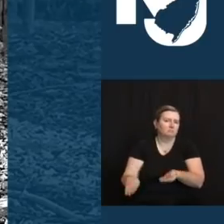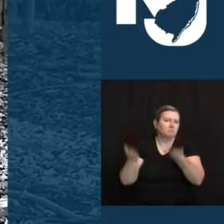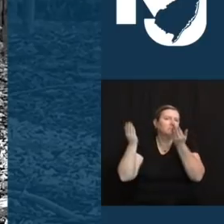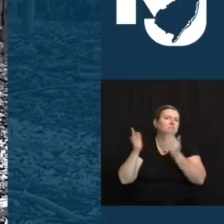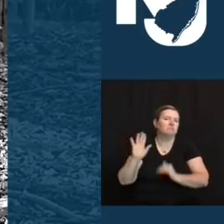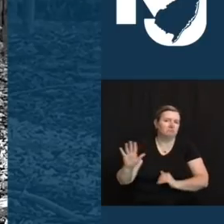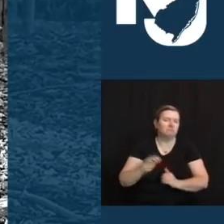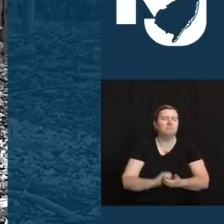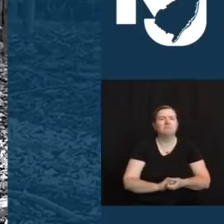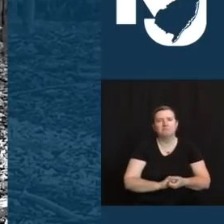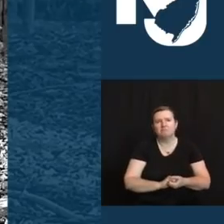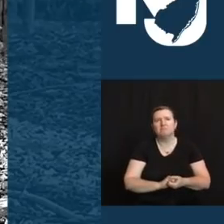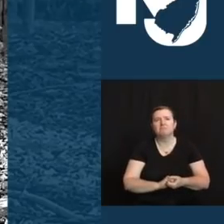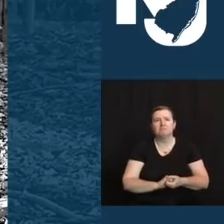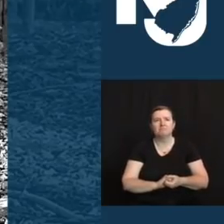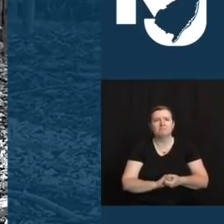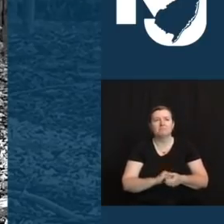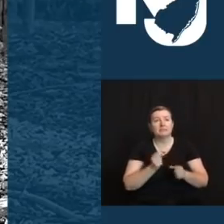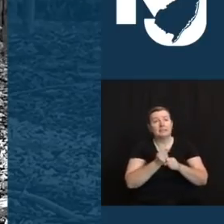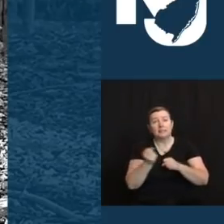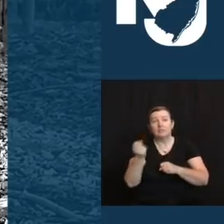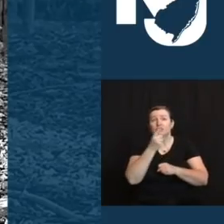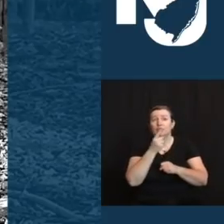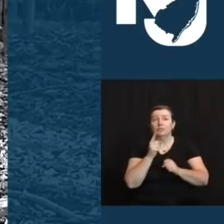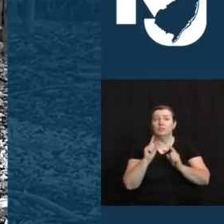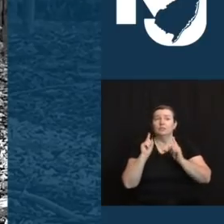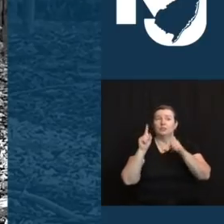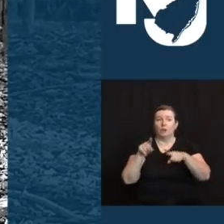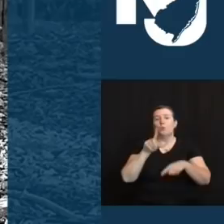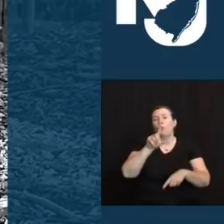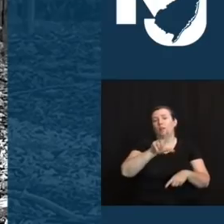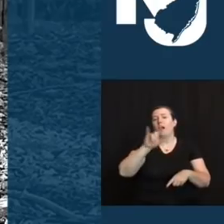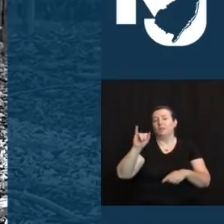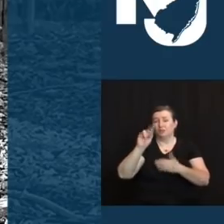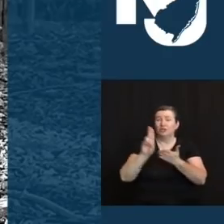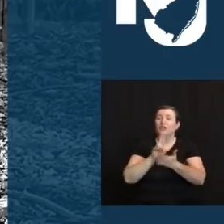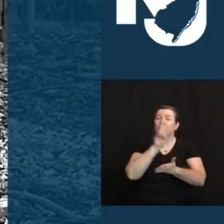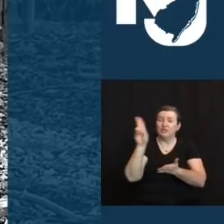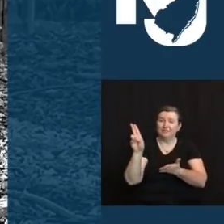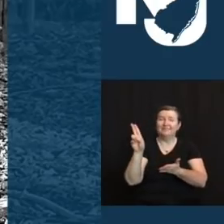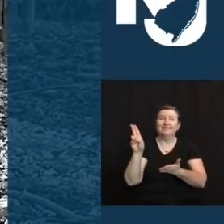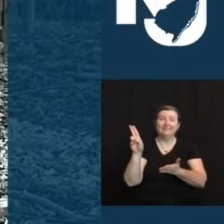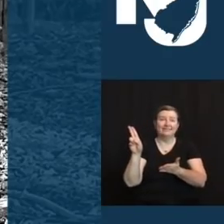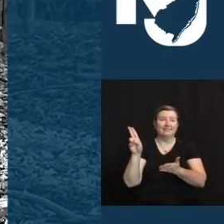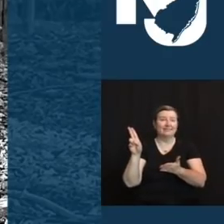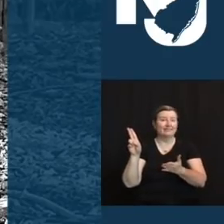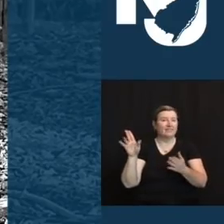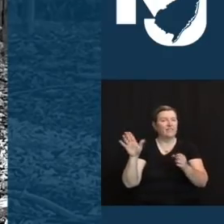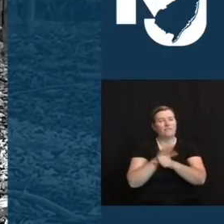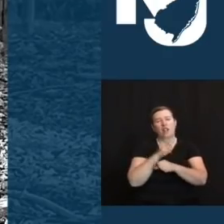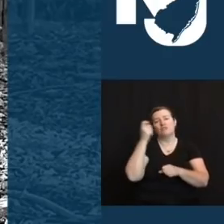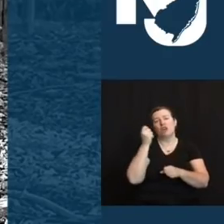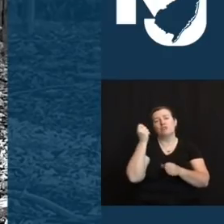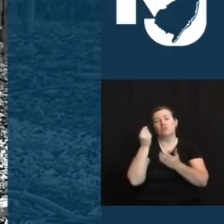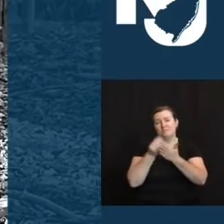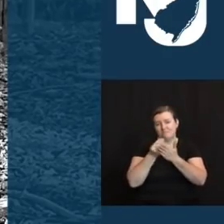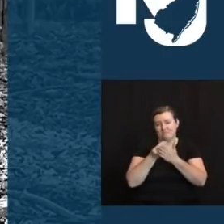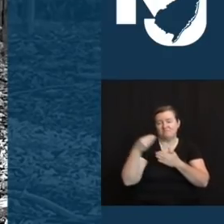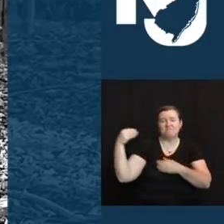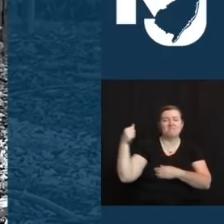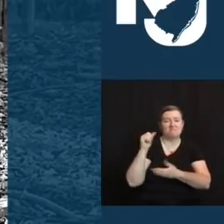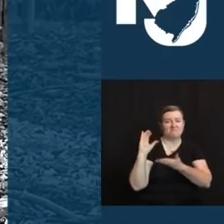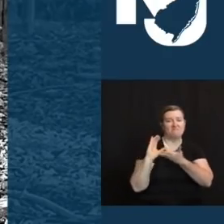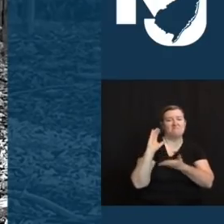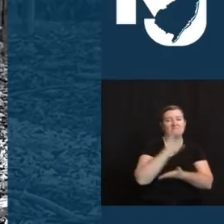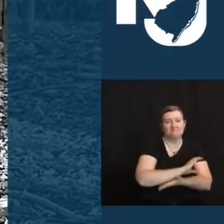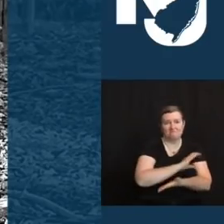year as a Dean Scholar with a full scholarship. Just more proof that our young people are among the very top in